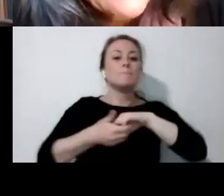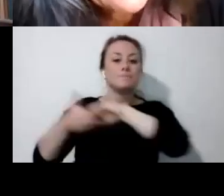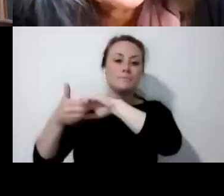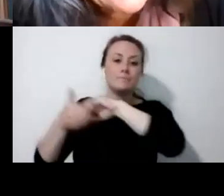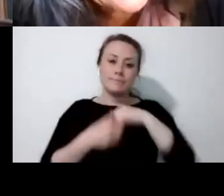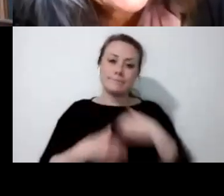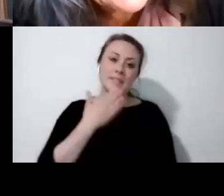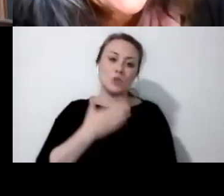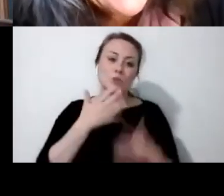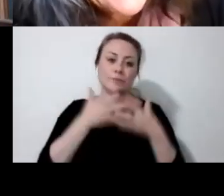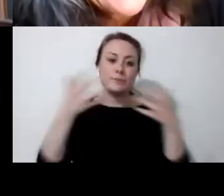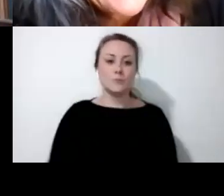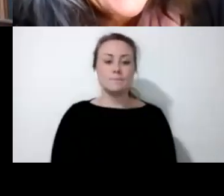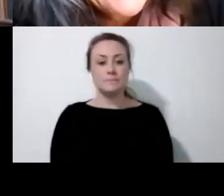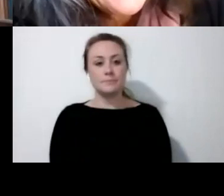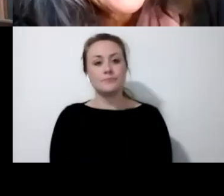Thank you very much.